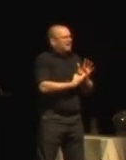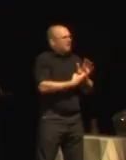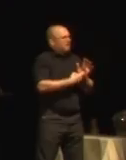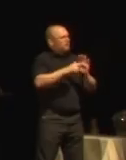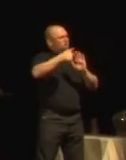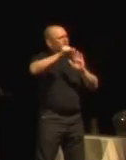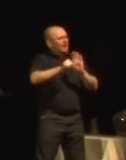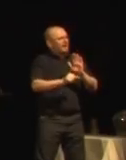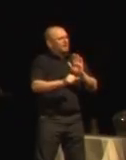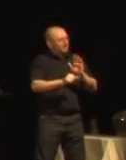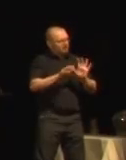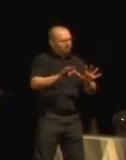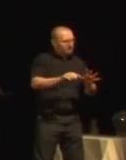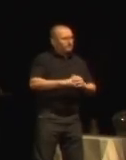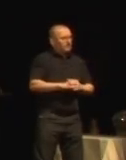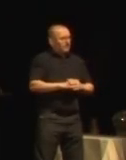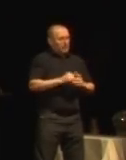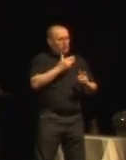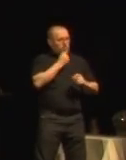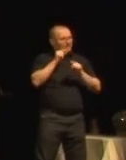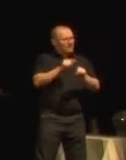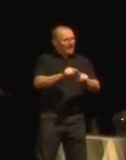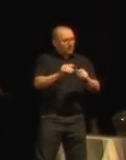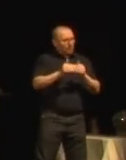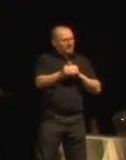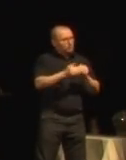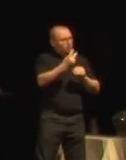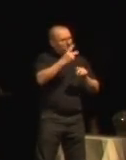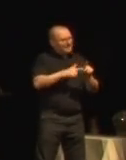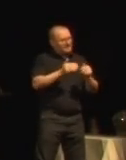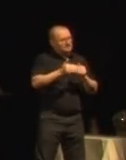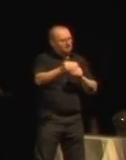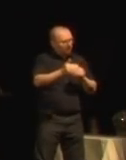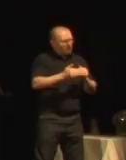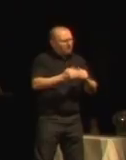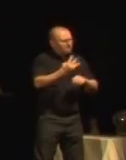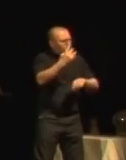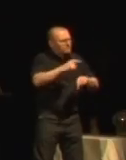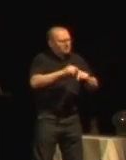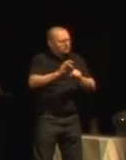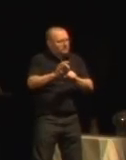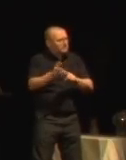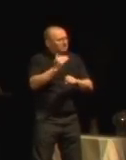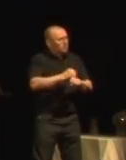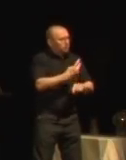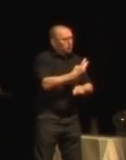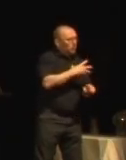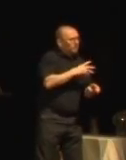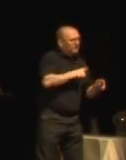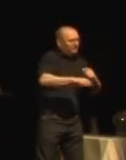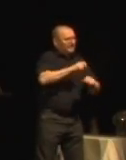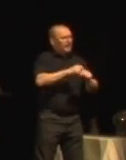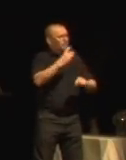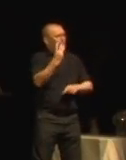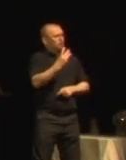There were more than four times the improvement in the first 2 years of HackerRank. So we went from having 2 women to 13, and we